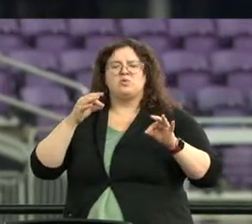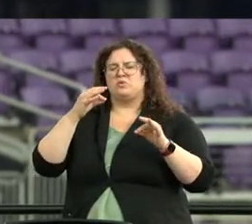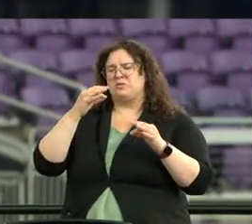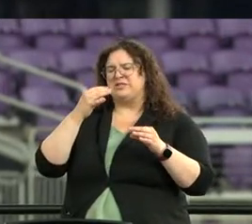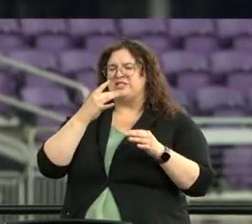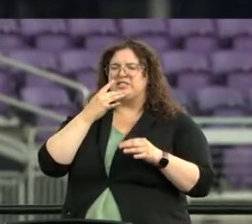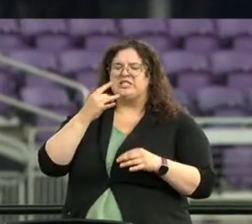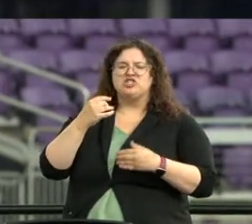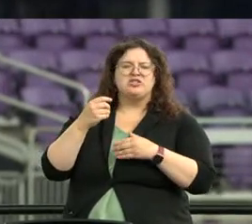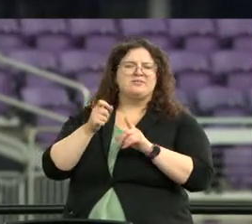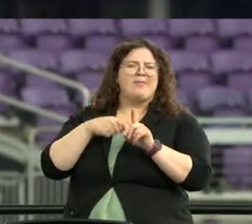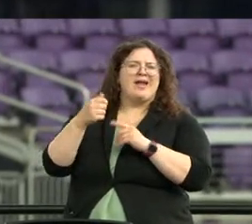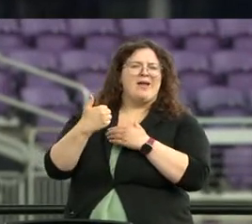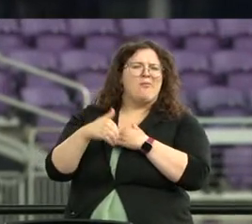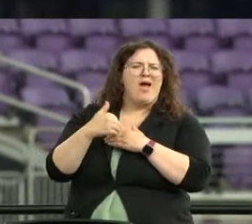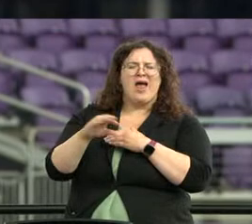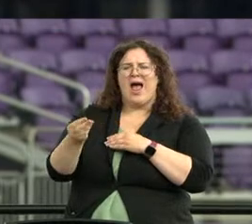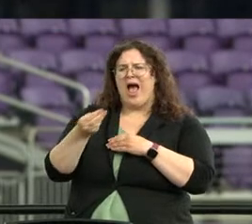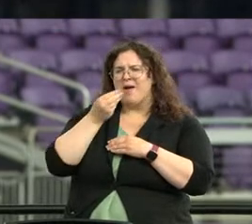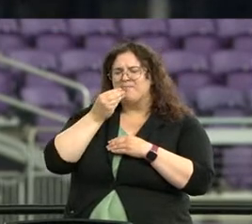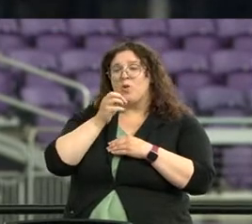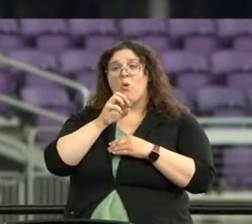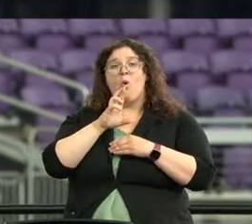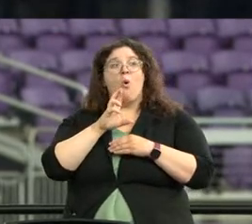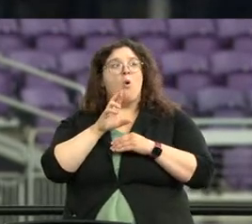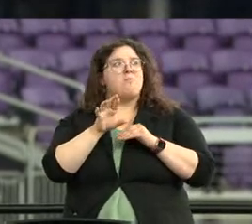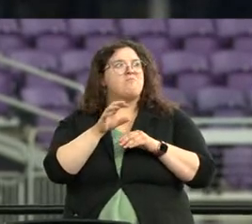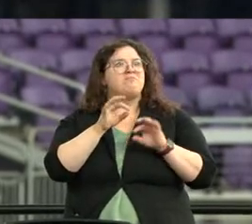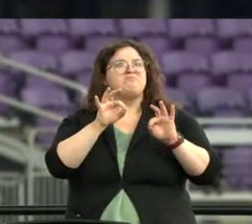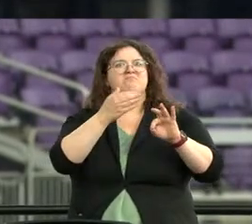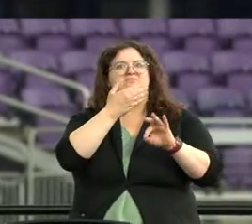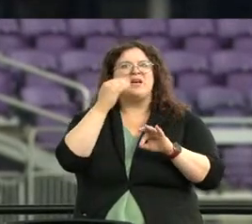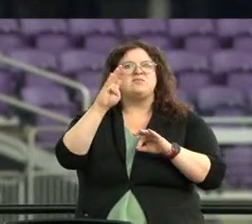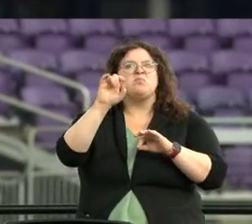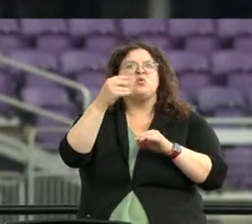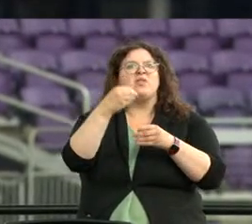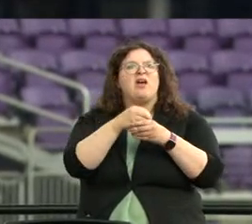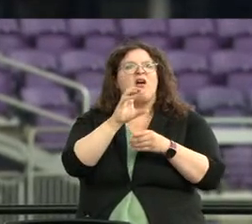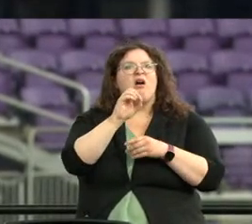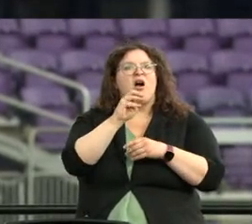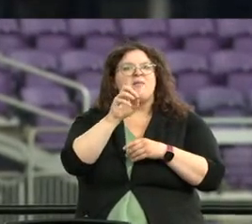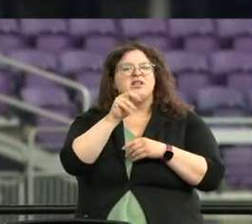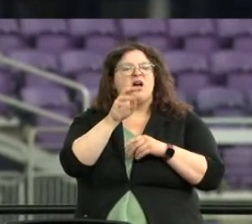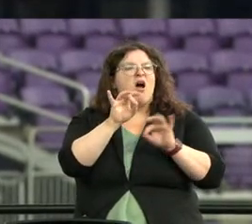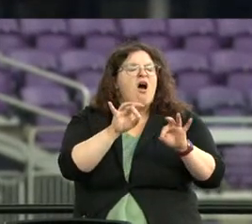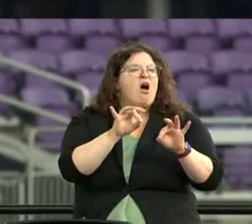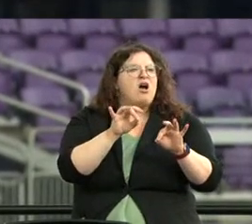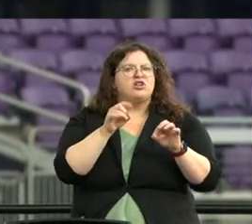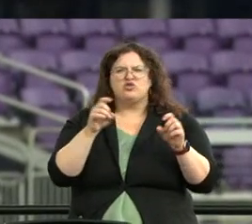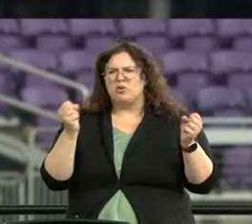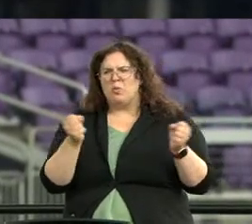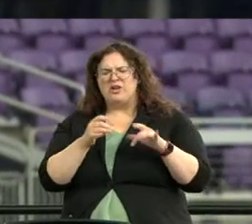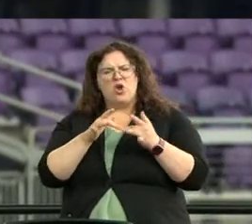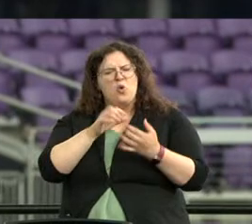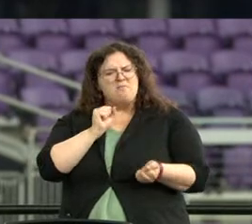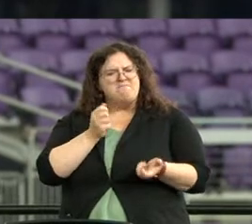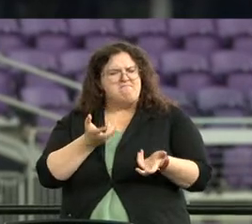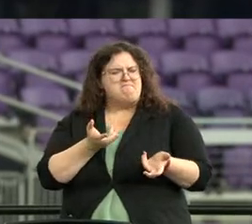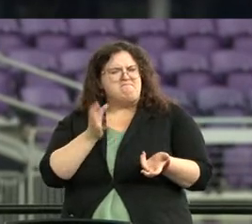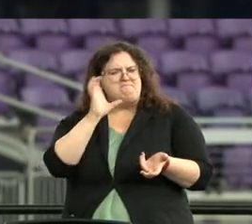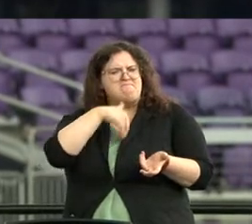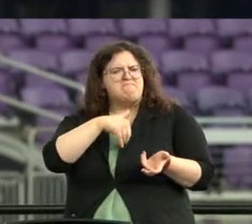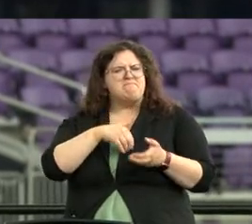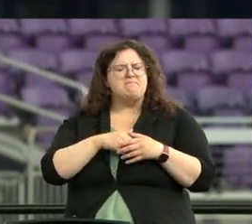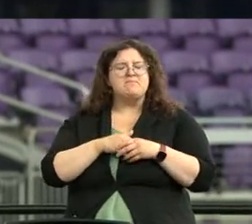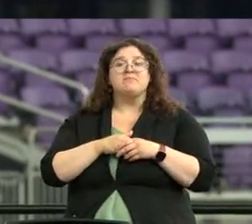bread, or a spot in one of the most comfortable booths in the commons that mysteriously disappeared during the winter. All